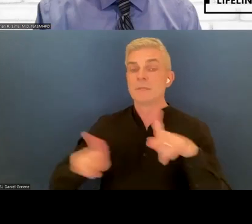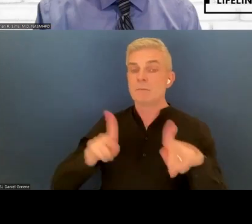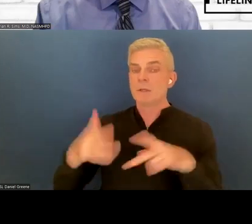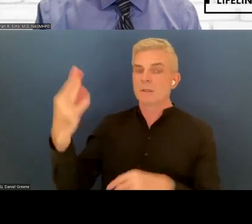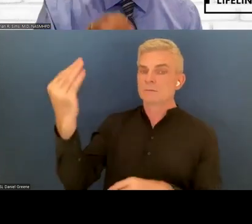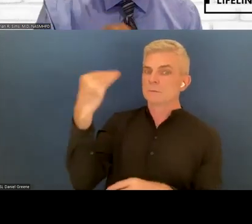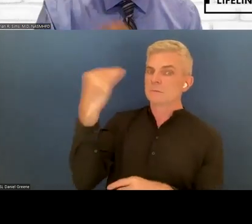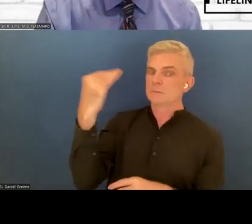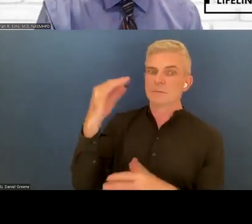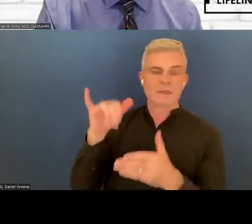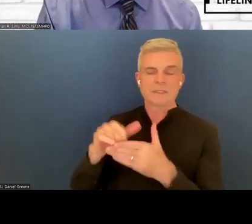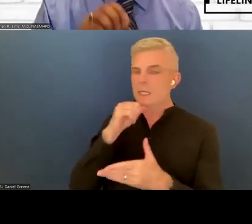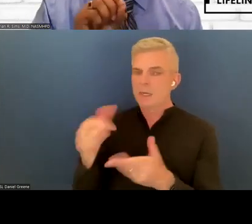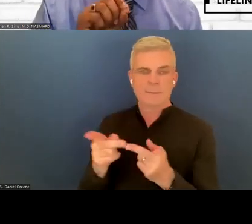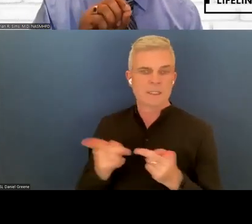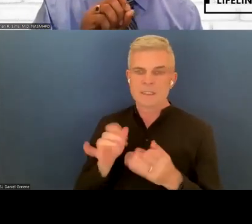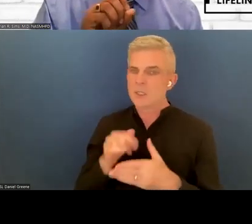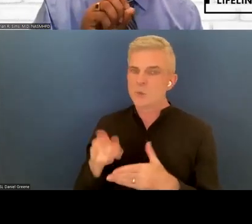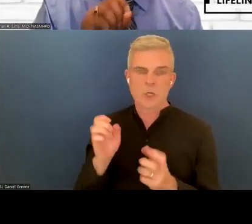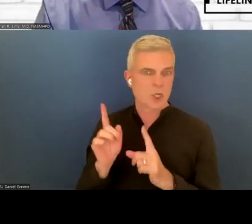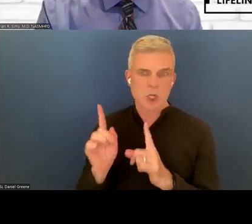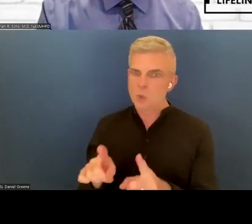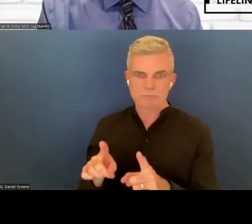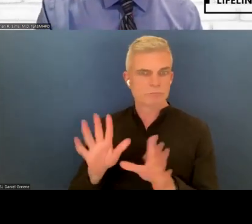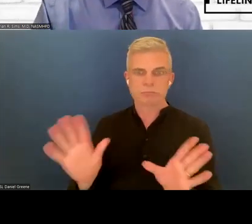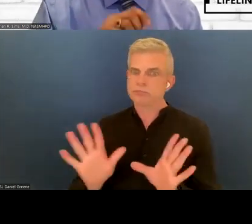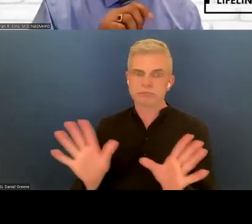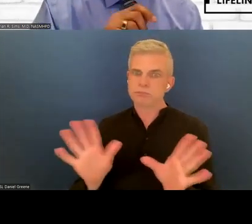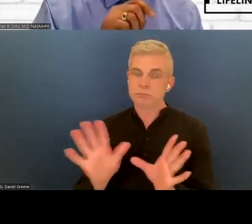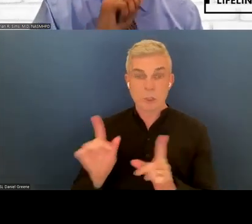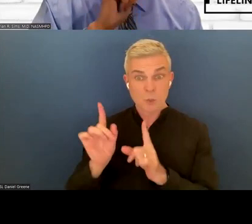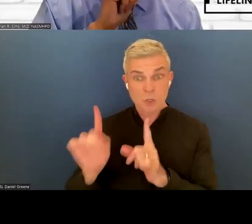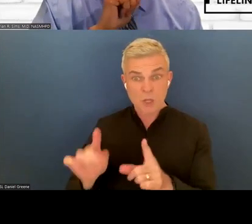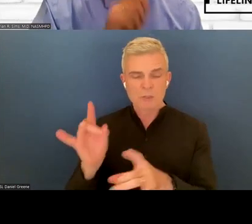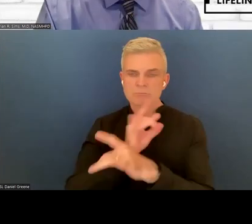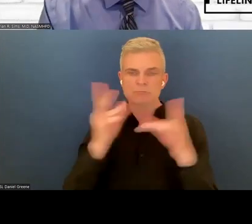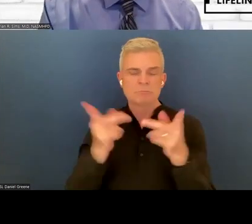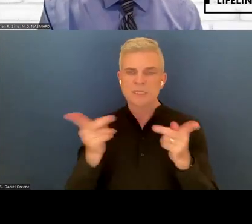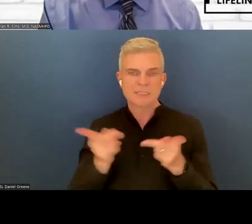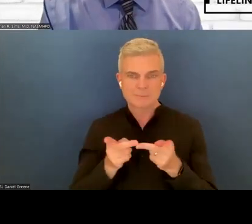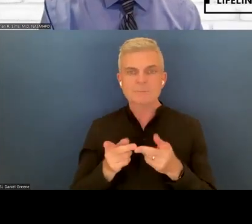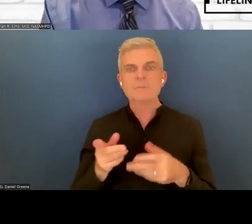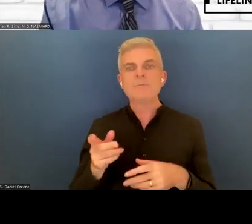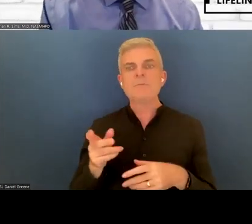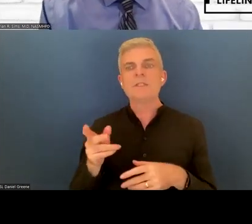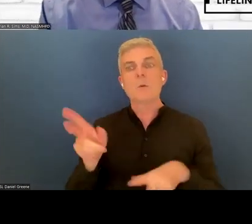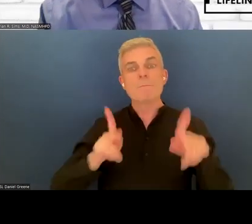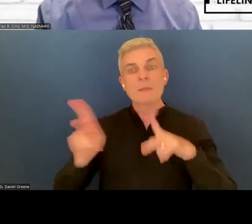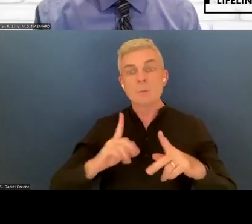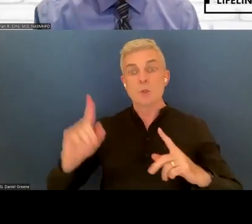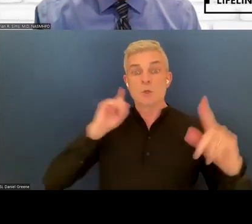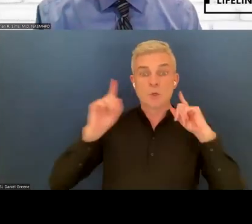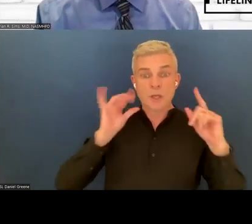was where when you went there, it was a terrible place. And as people were given that information, it was often used